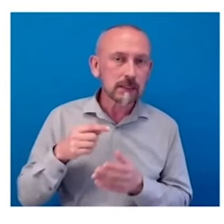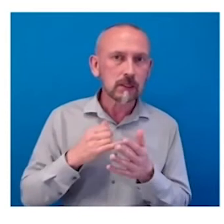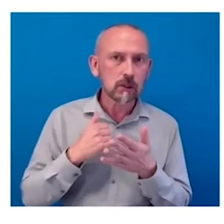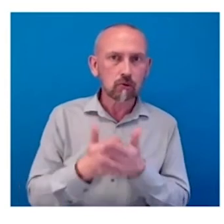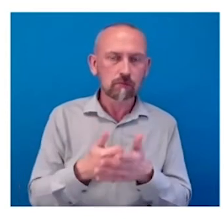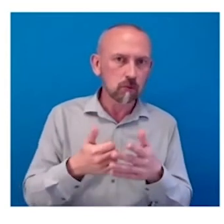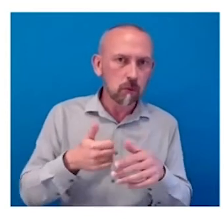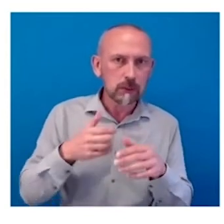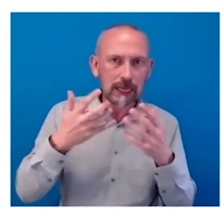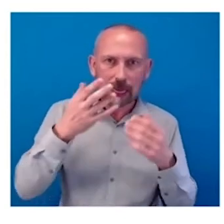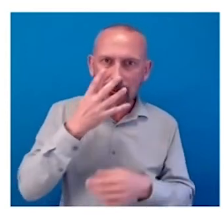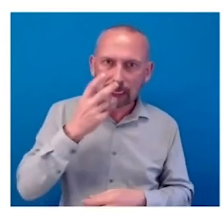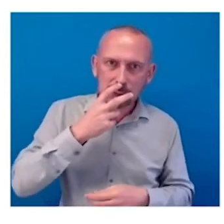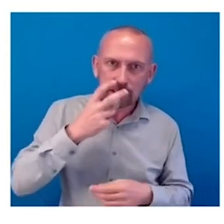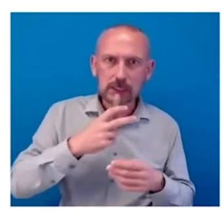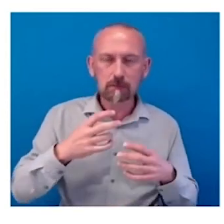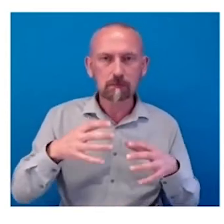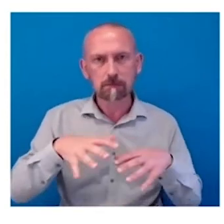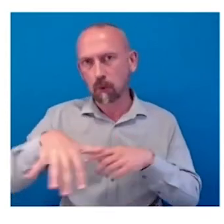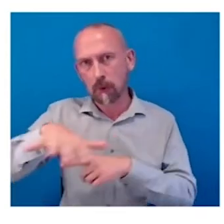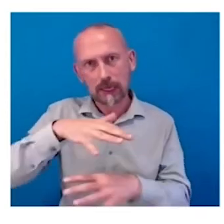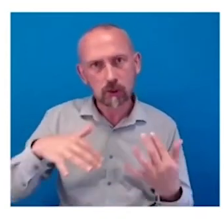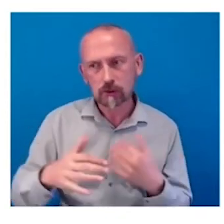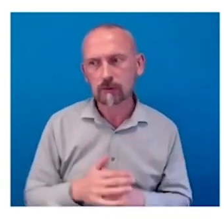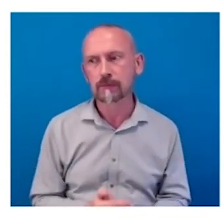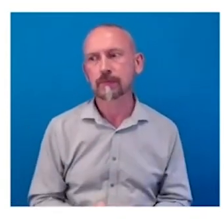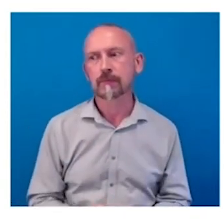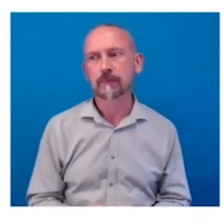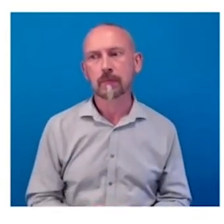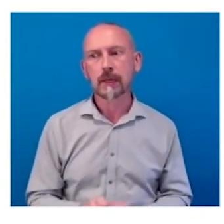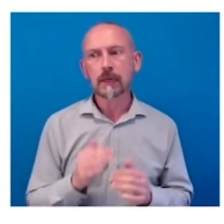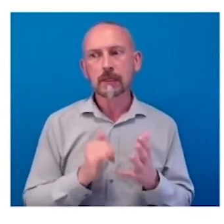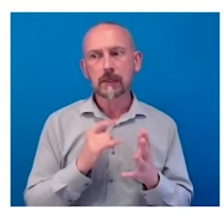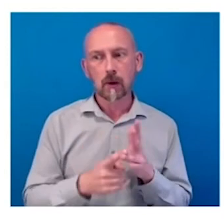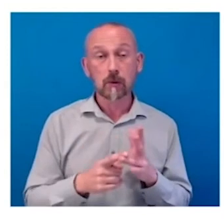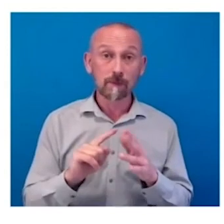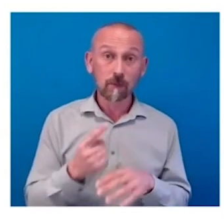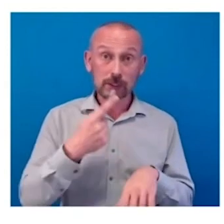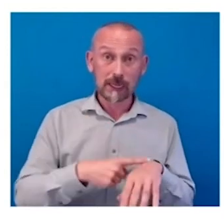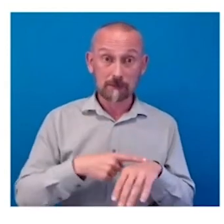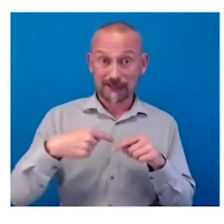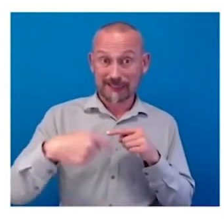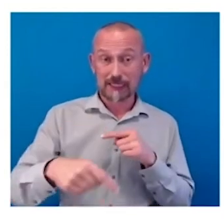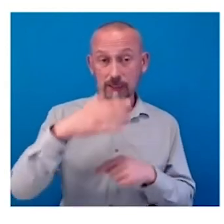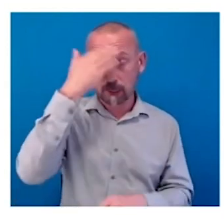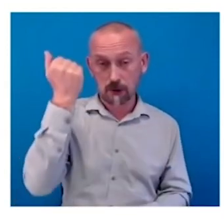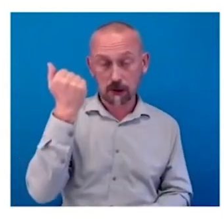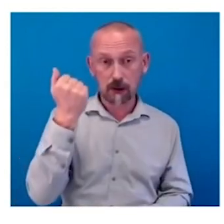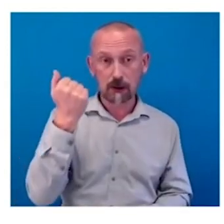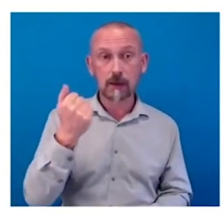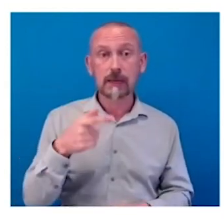population. But also, for the first time this summer, the government's newly published research and development